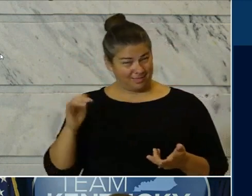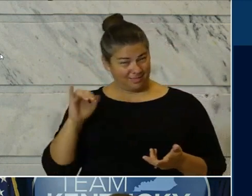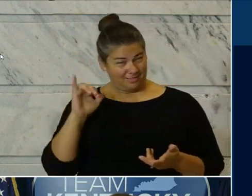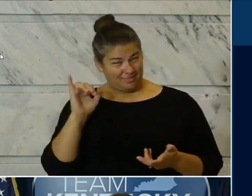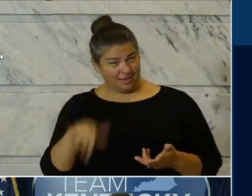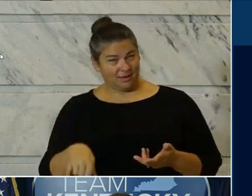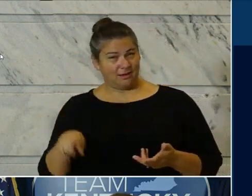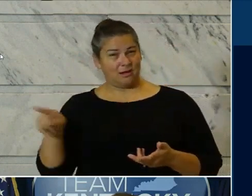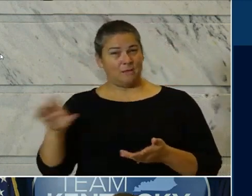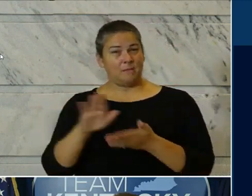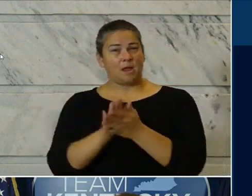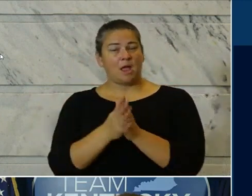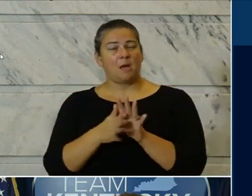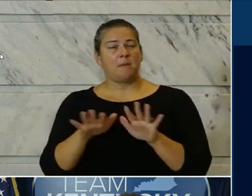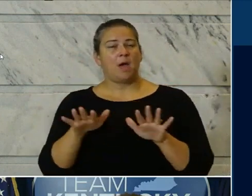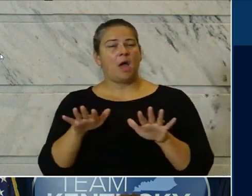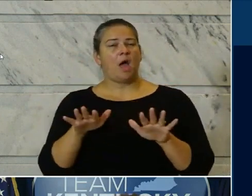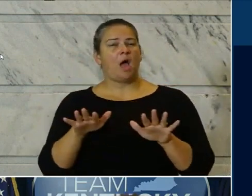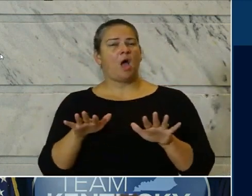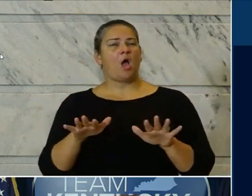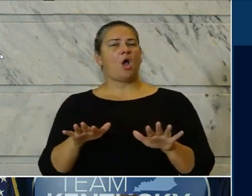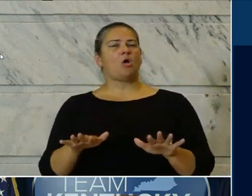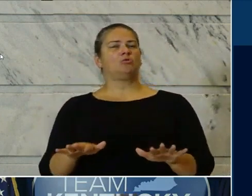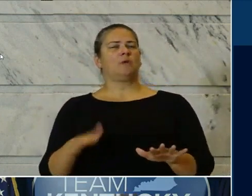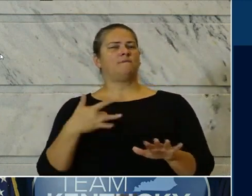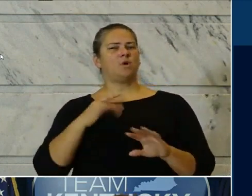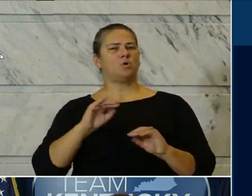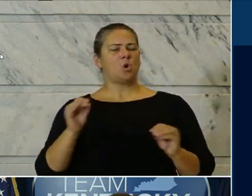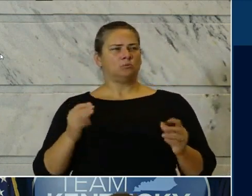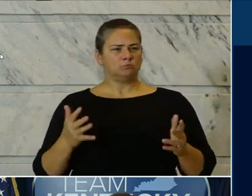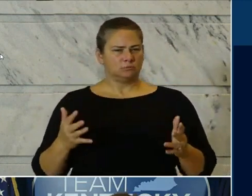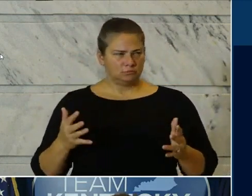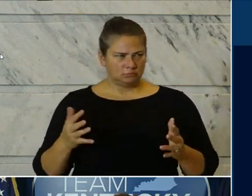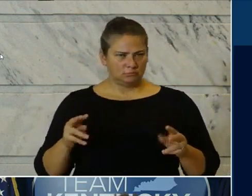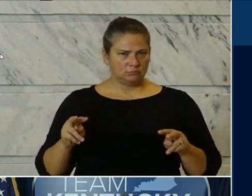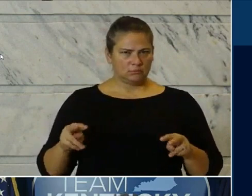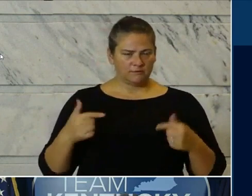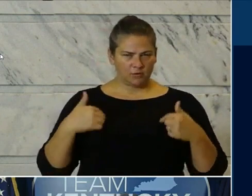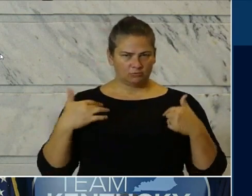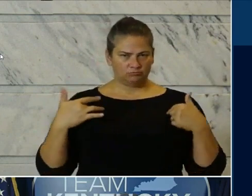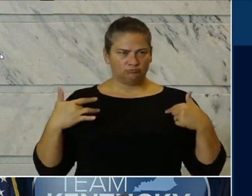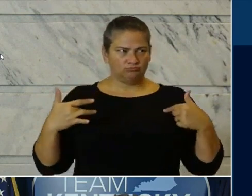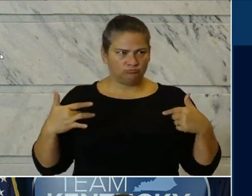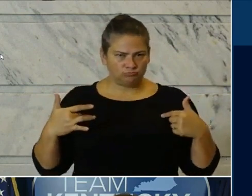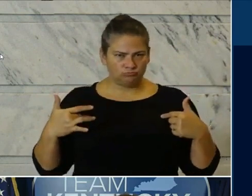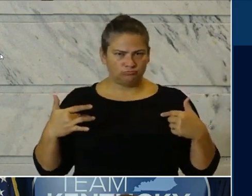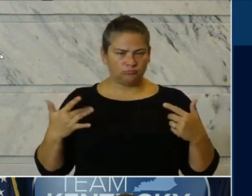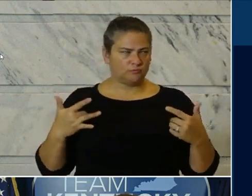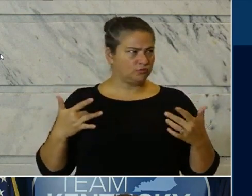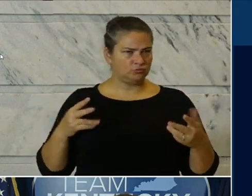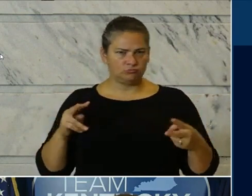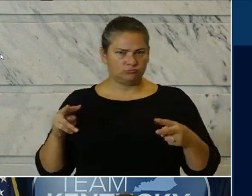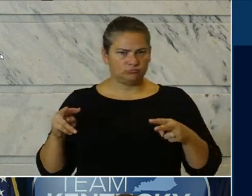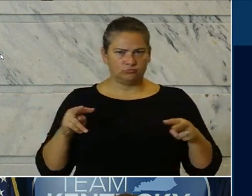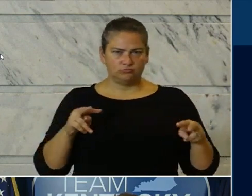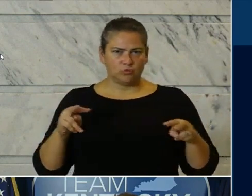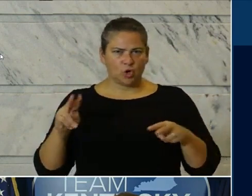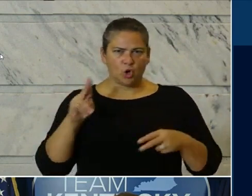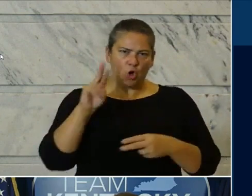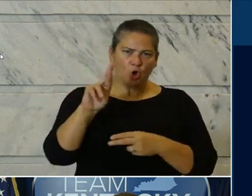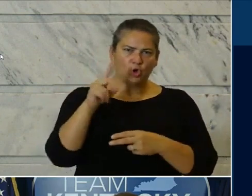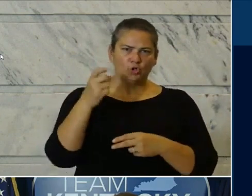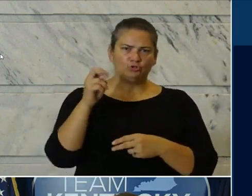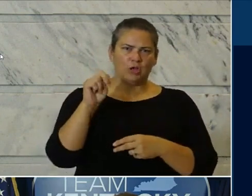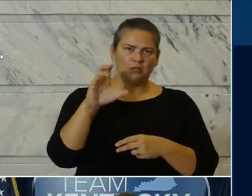we get casual, when we don't show urgency, what we see is alarming trends